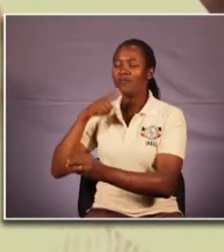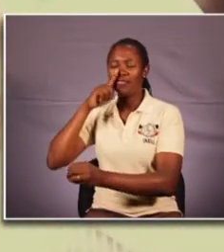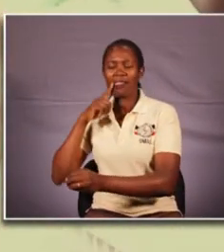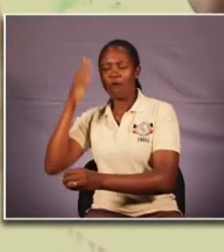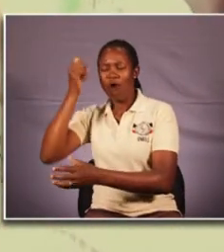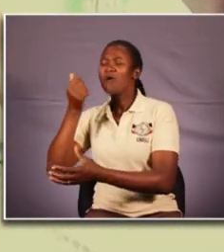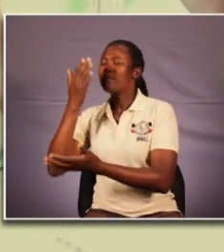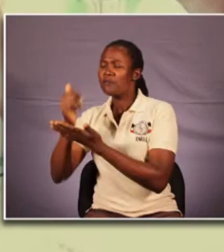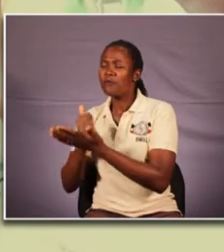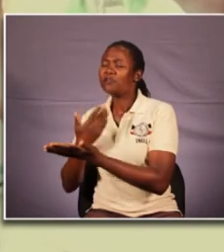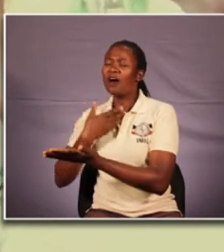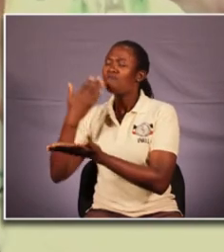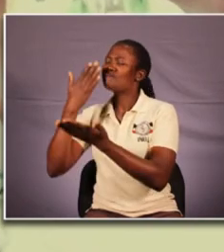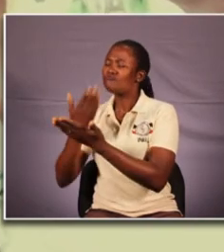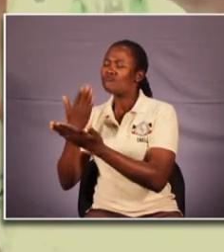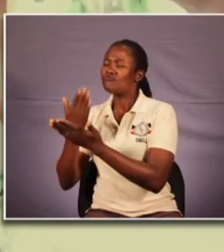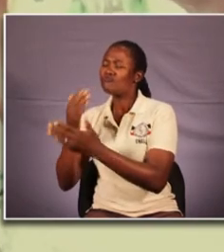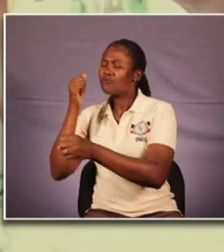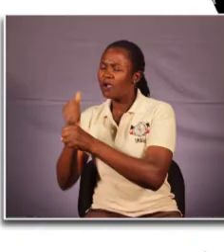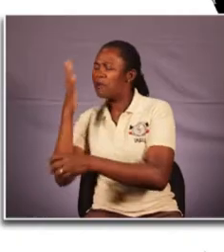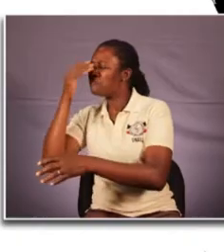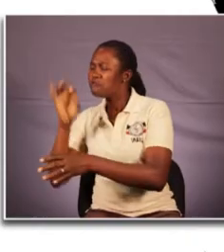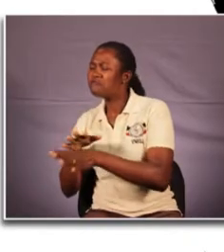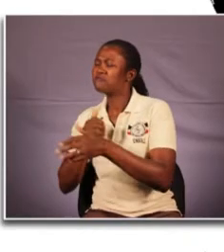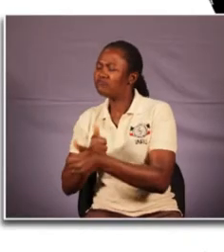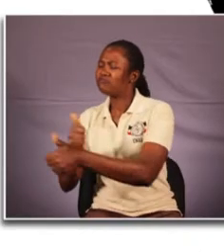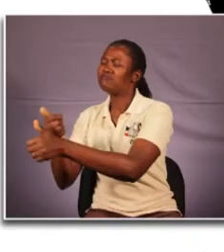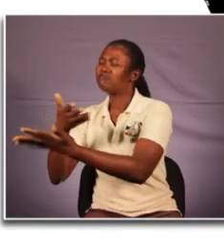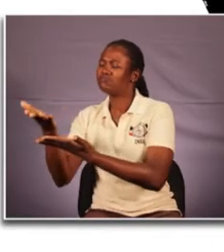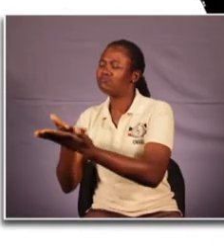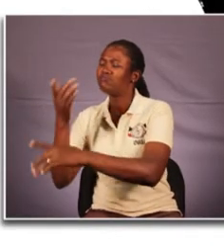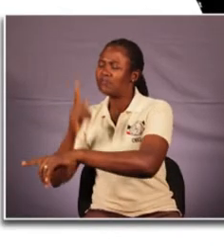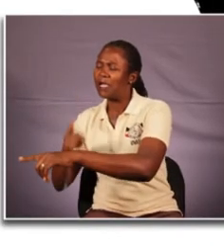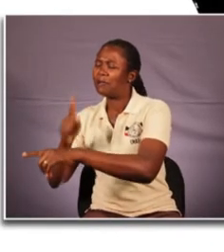beautiful girls on campus. I wish I could date one of those girls.